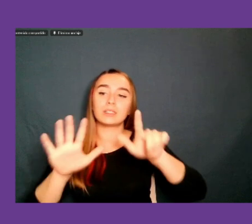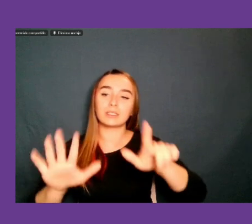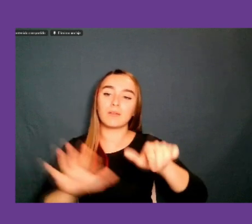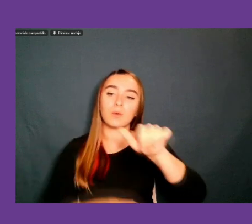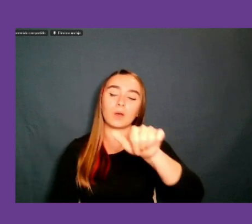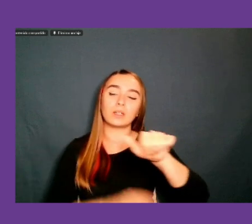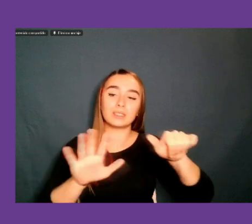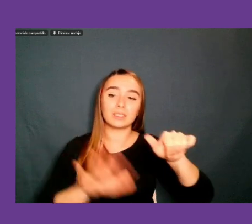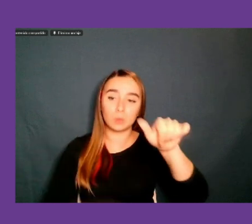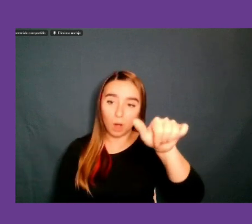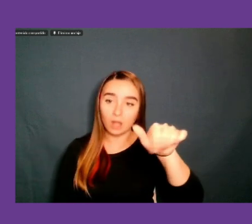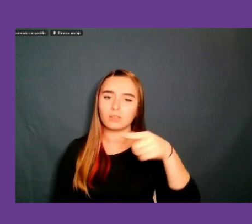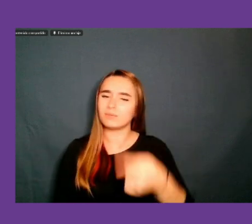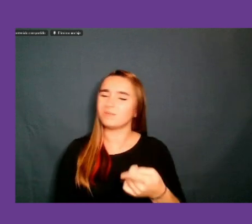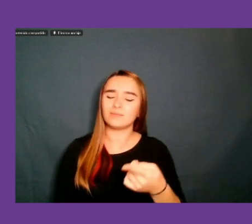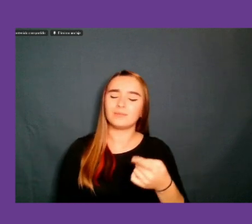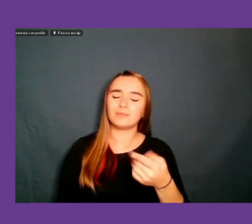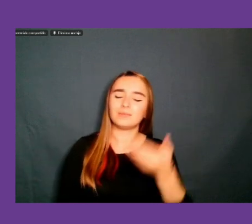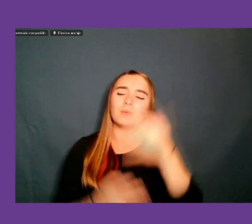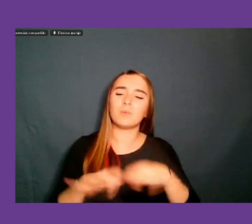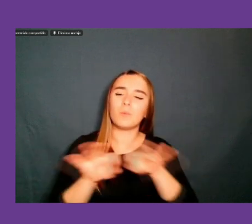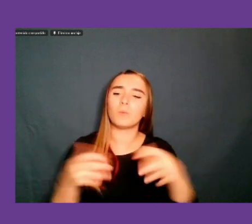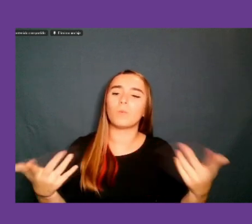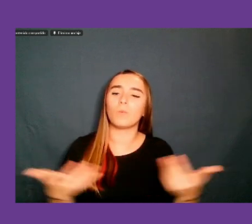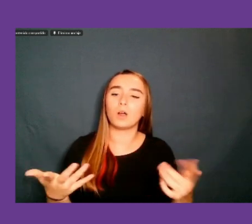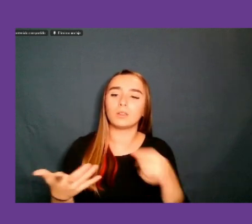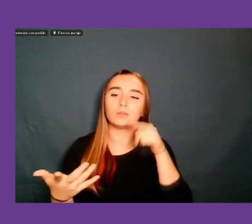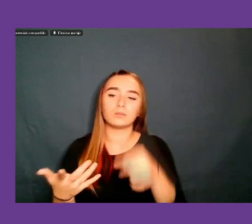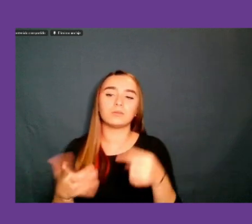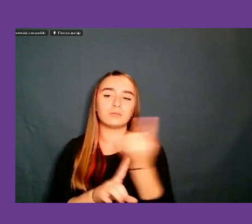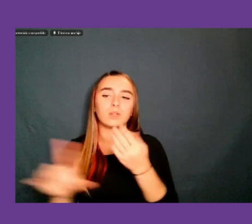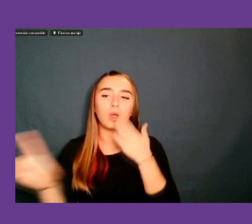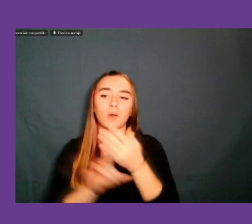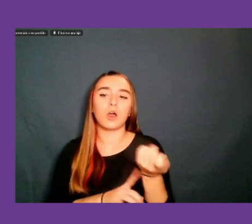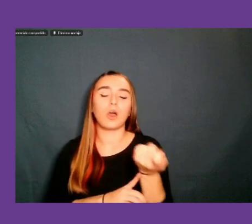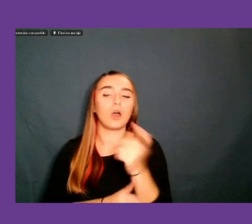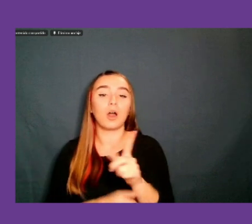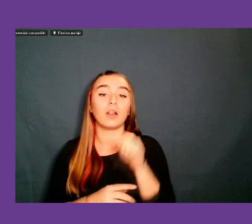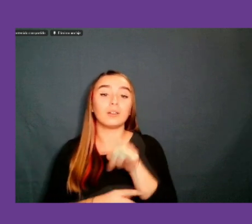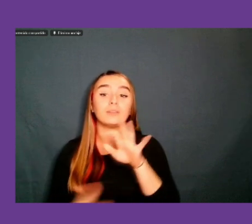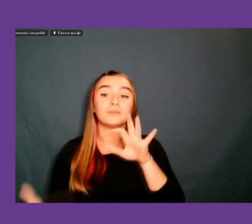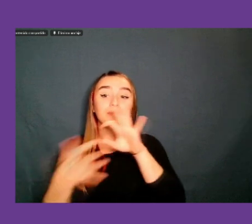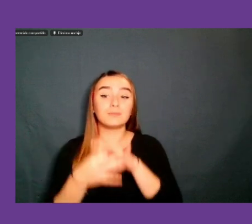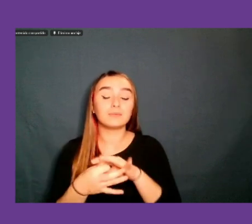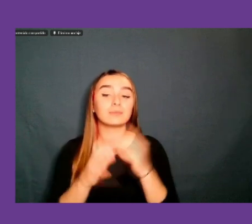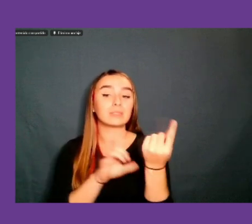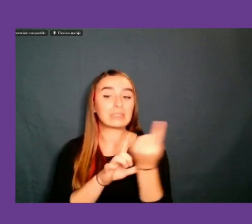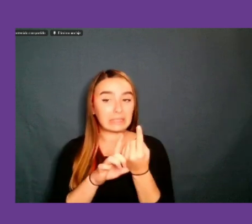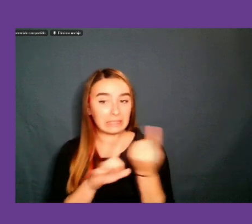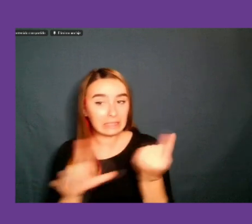process-driven approach, Design for All, in relation to all aspects of design, development,